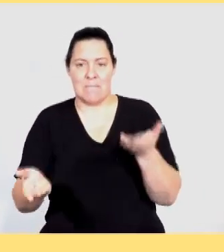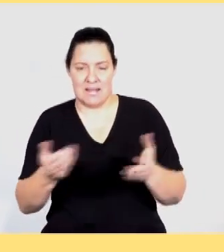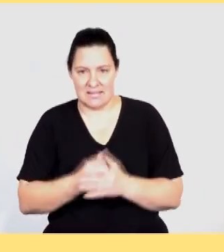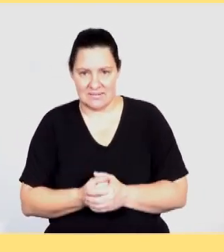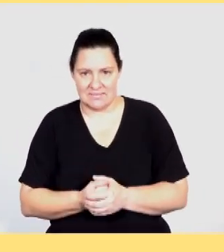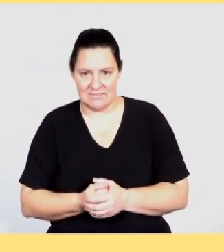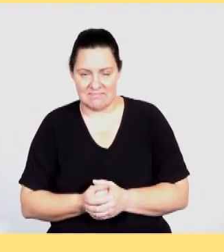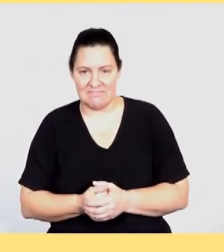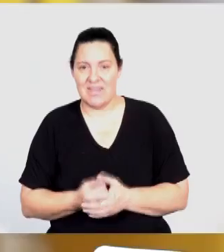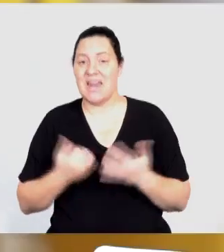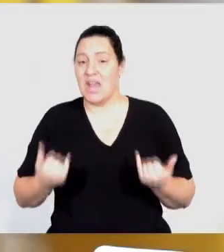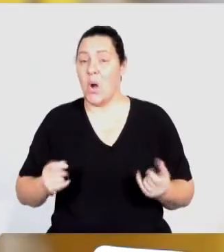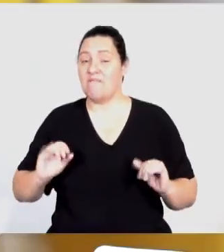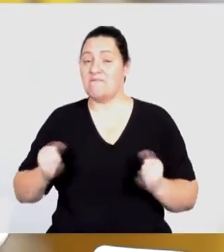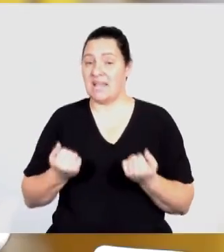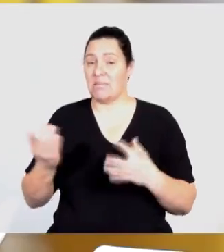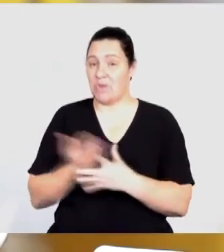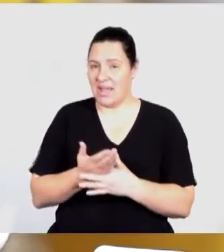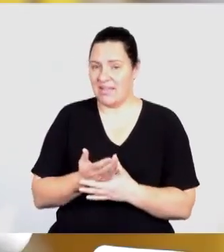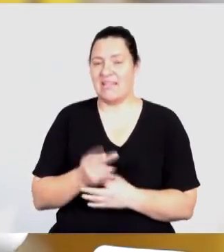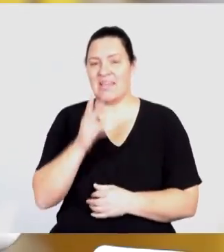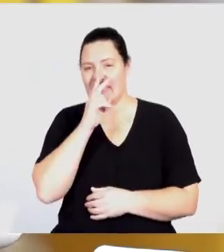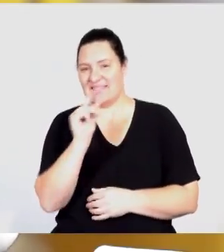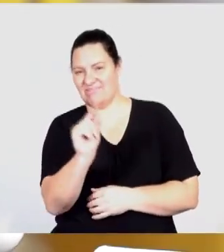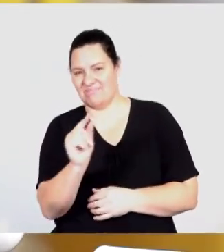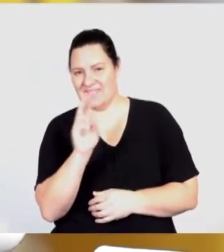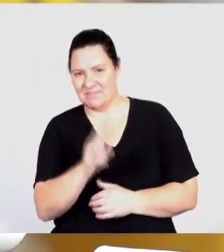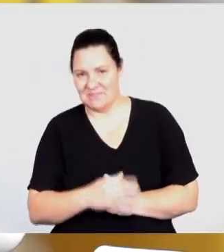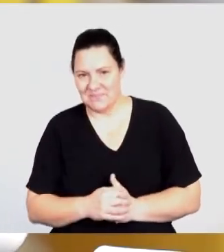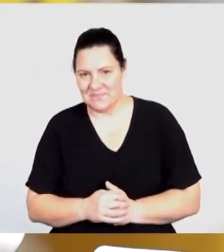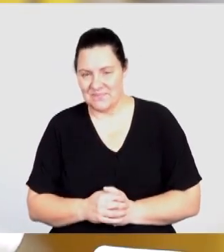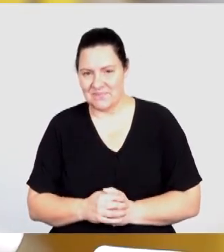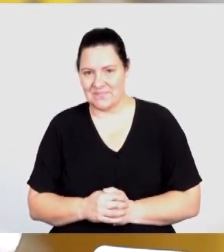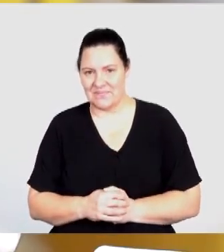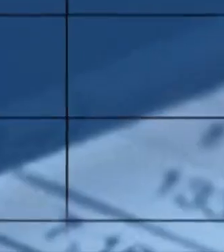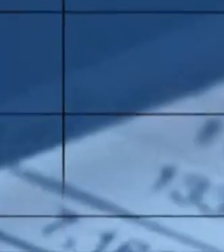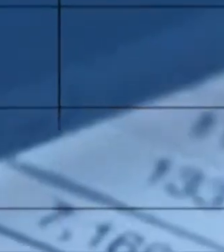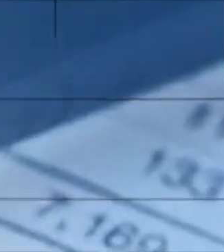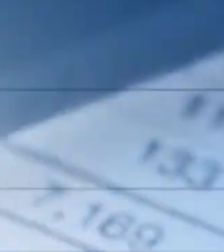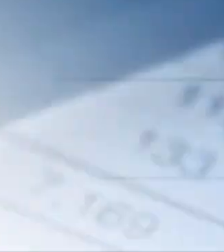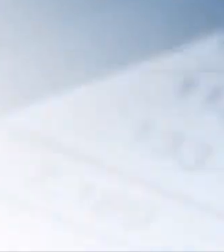balance. Dear learners, we're going to go for a quick ad break, and I'm going to see you in a very short while.